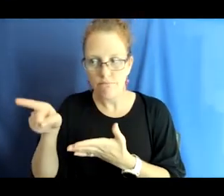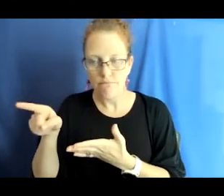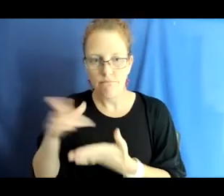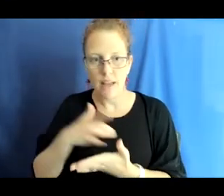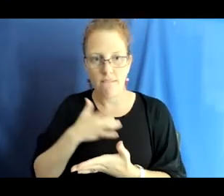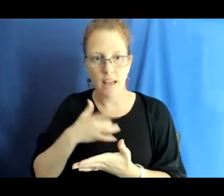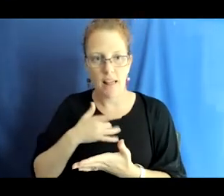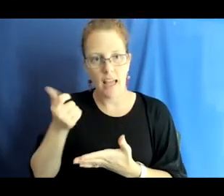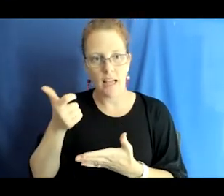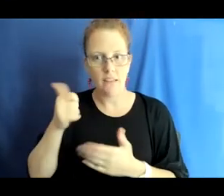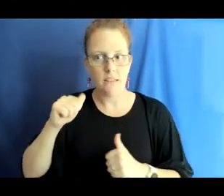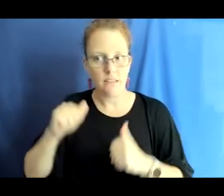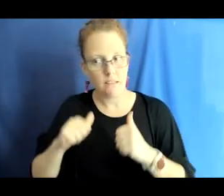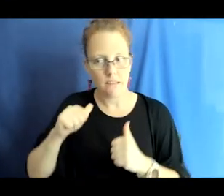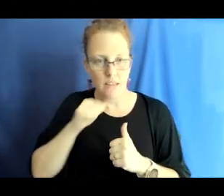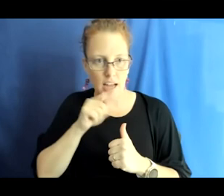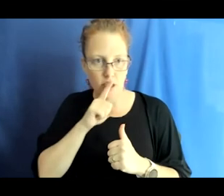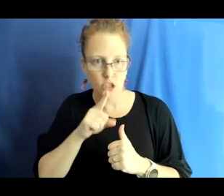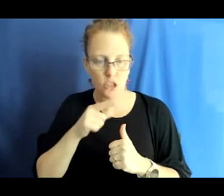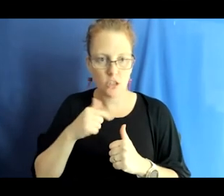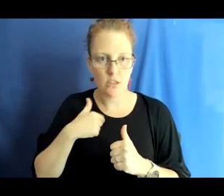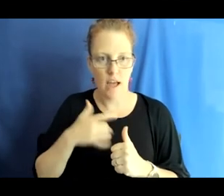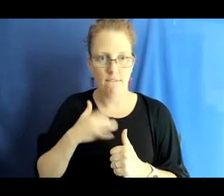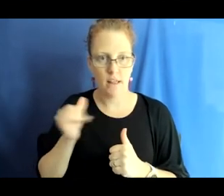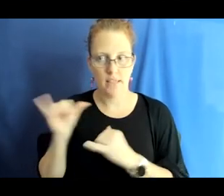a disgusting situation to be in, because you feel a bit,